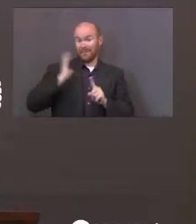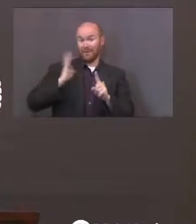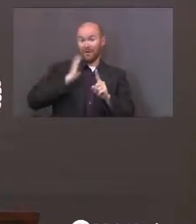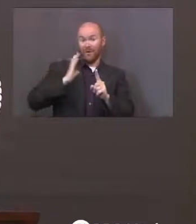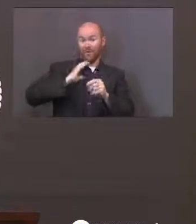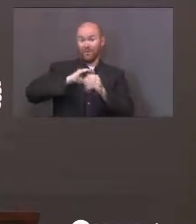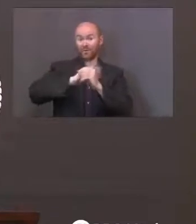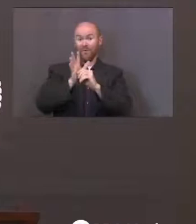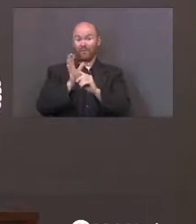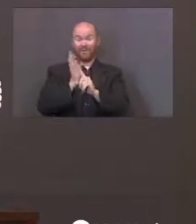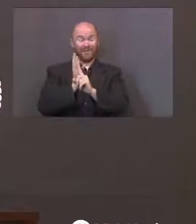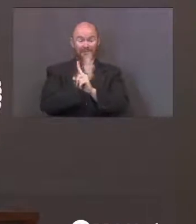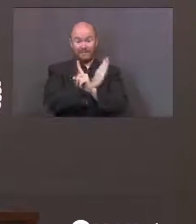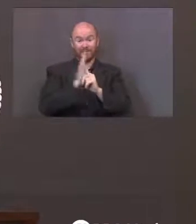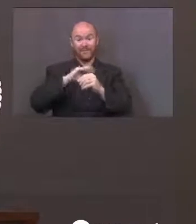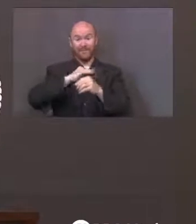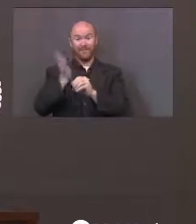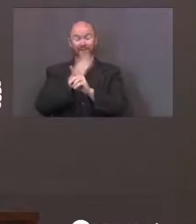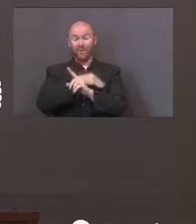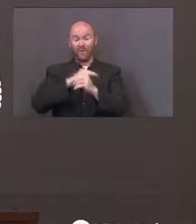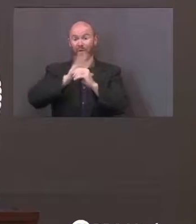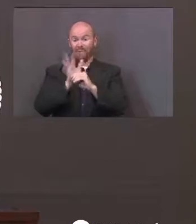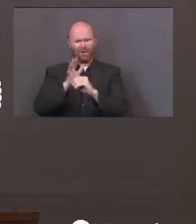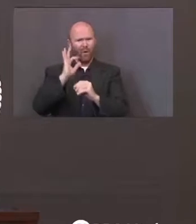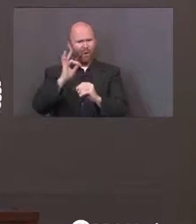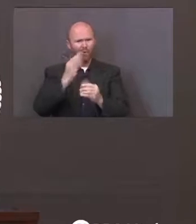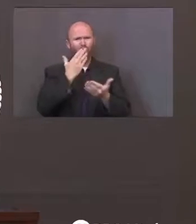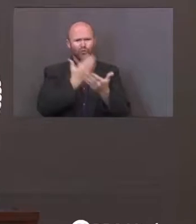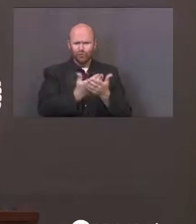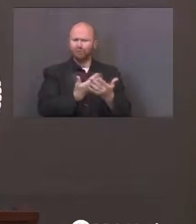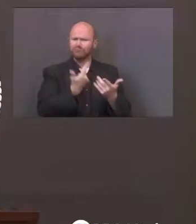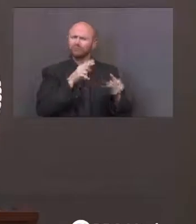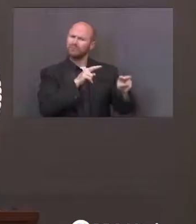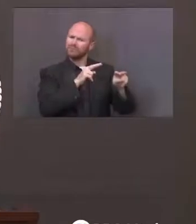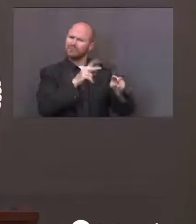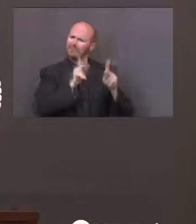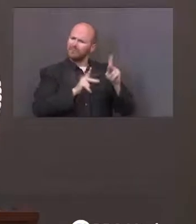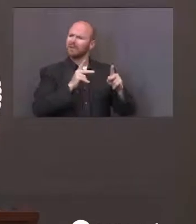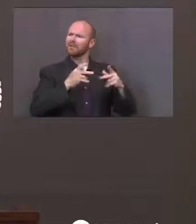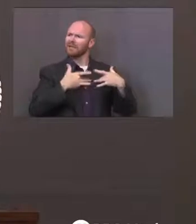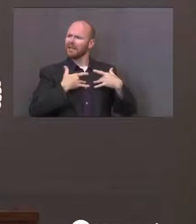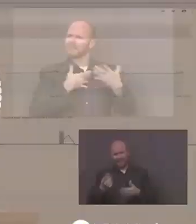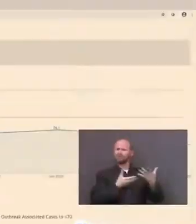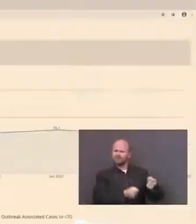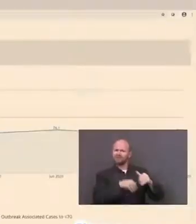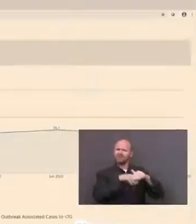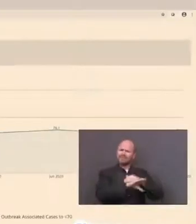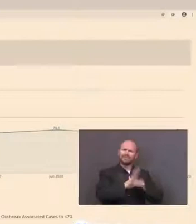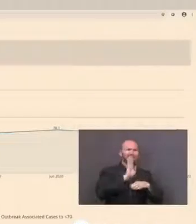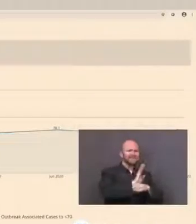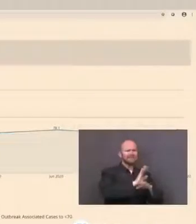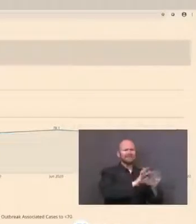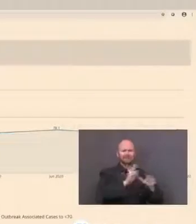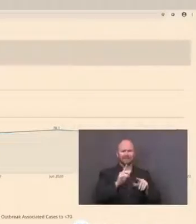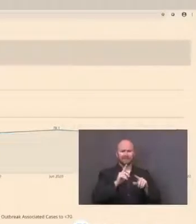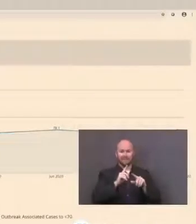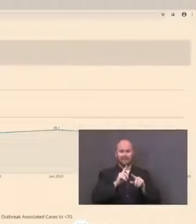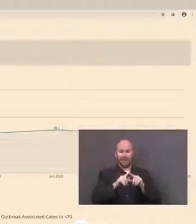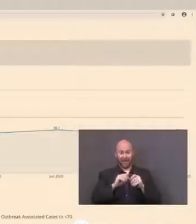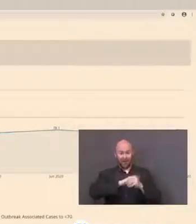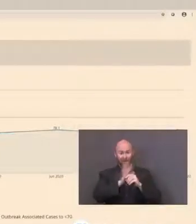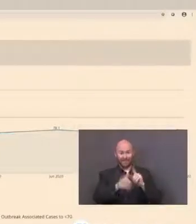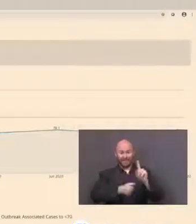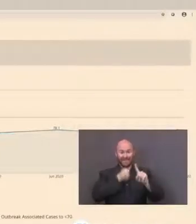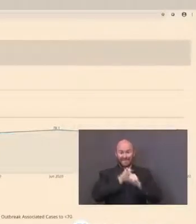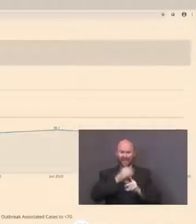consumer confidence index here in the state of Utah. We, of course, do that nationally. We're starting to do that now. We're grateful for our partners at